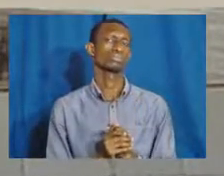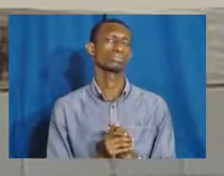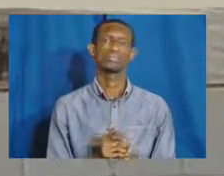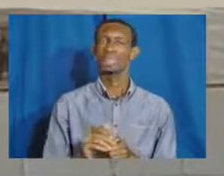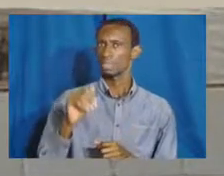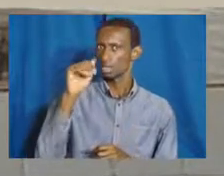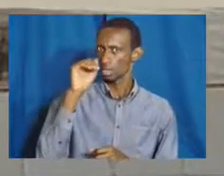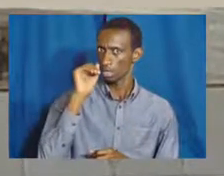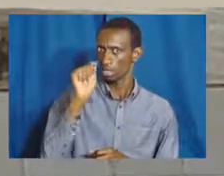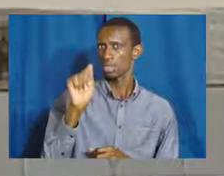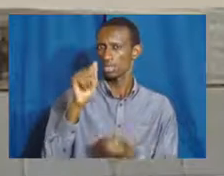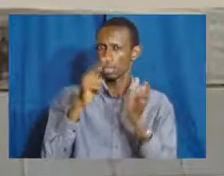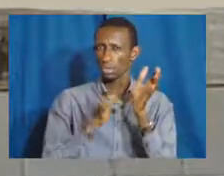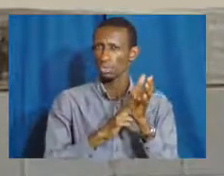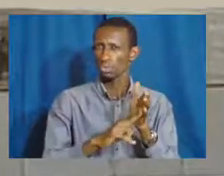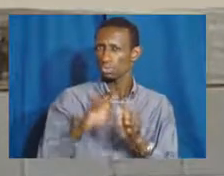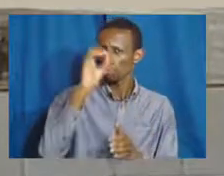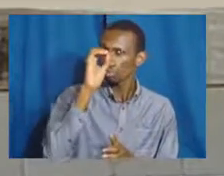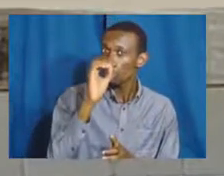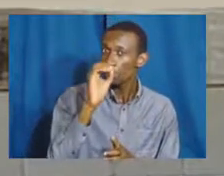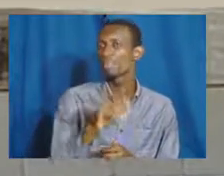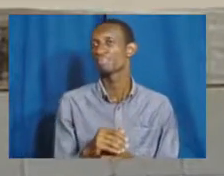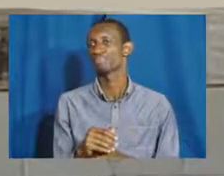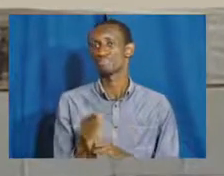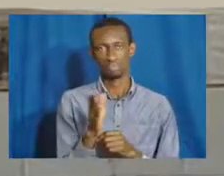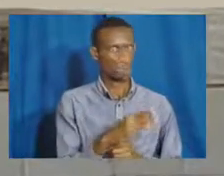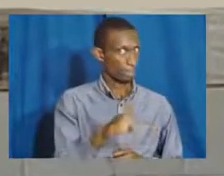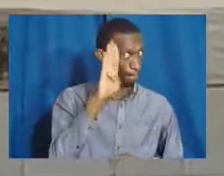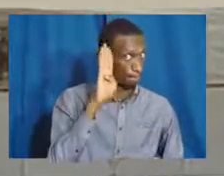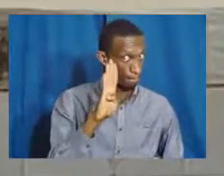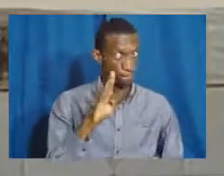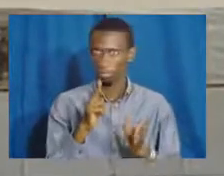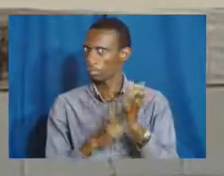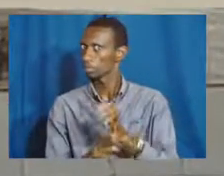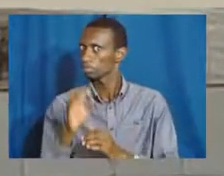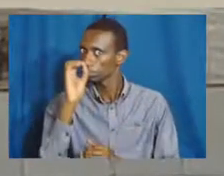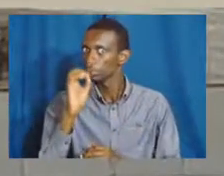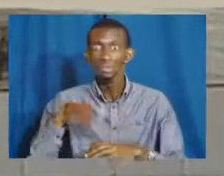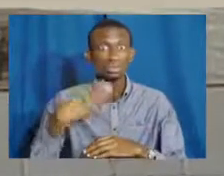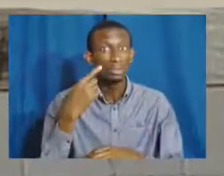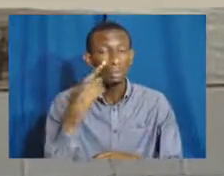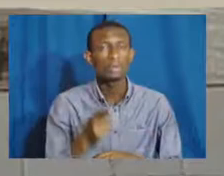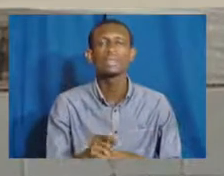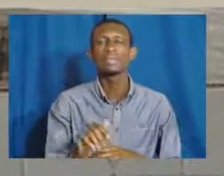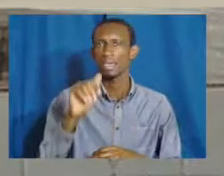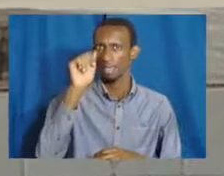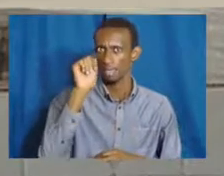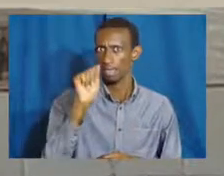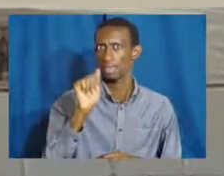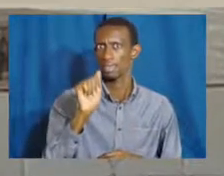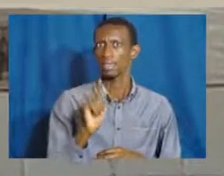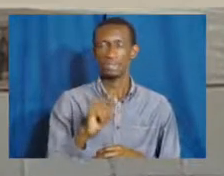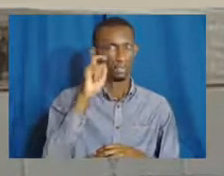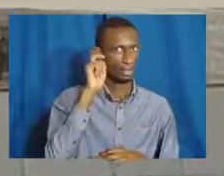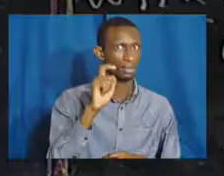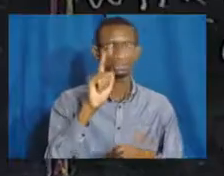A equals zero and B equals zero, I'll be having AX plus B, which is equal to zero,